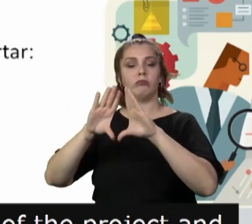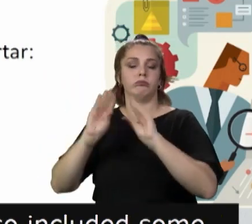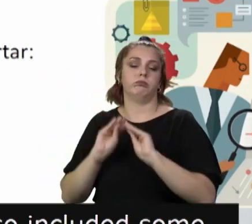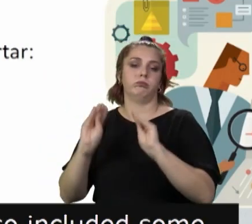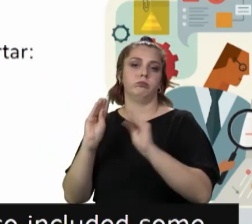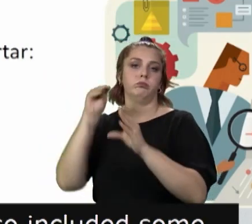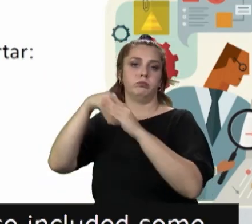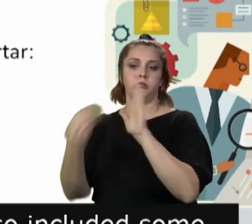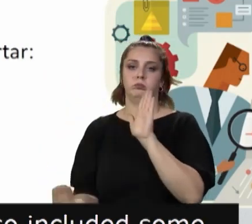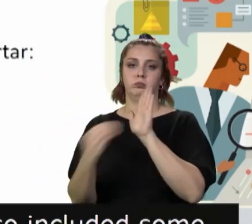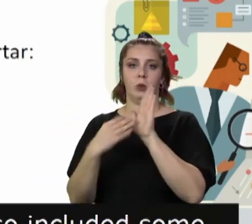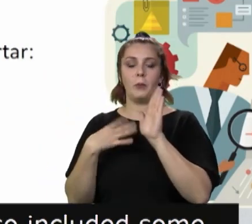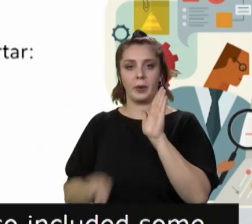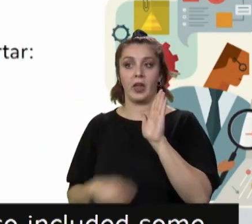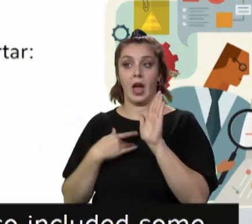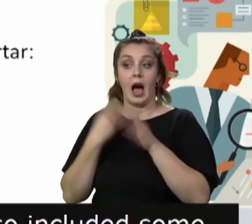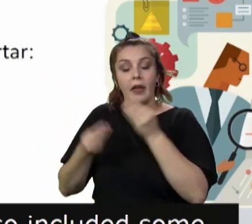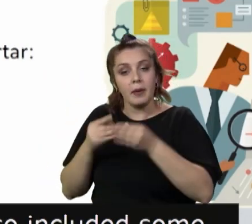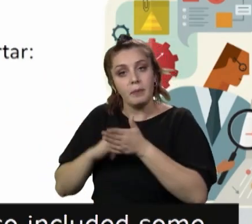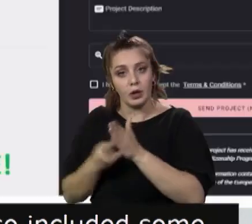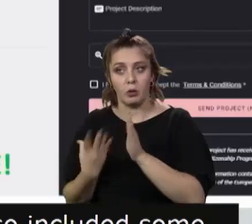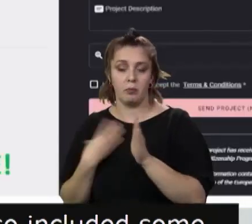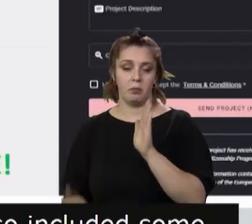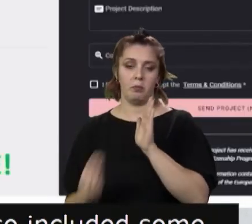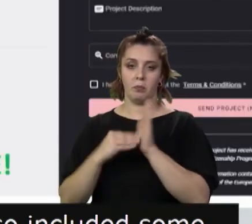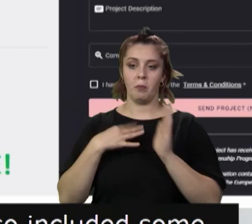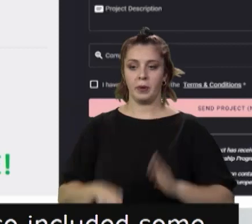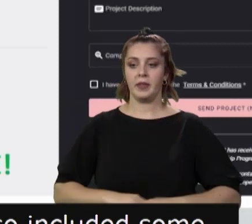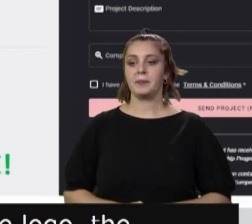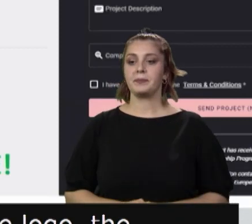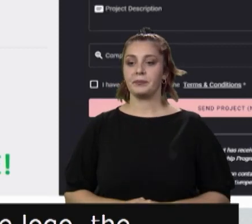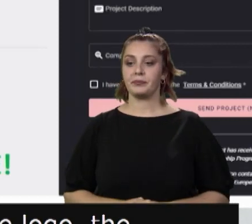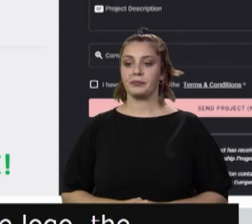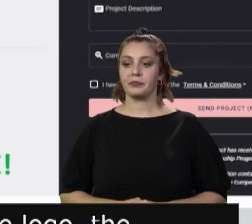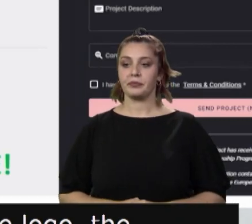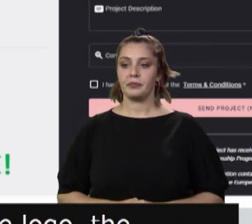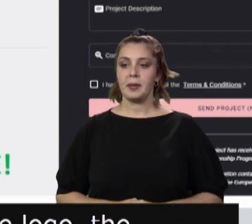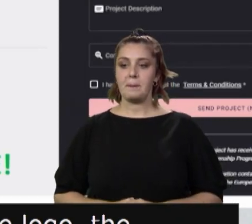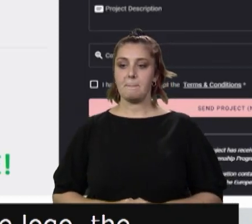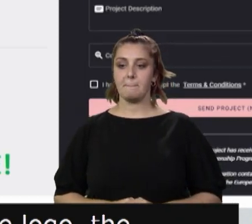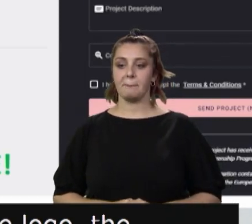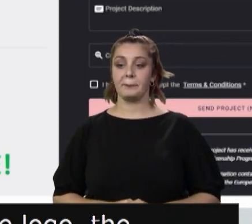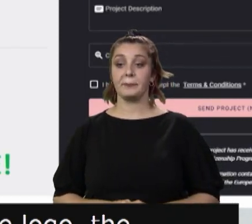as the logo, the description, or the website of the company.